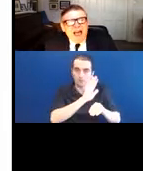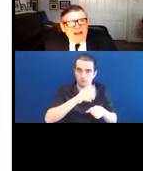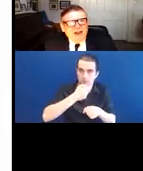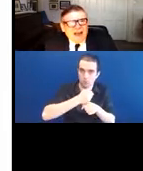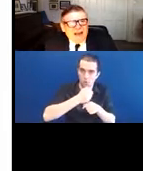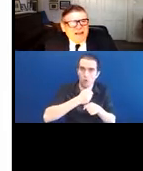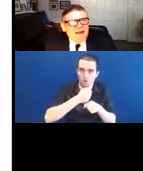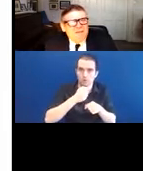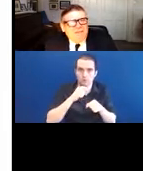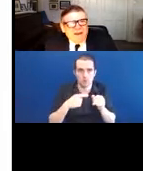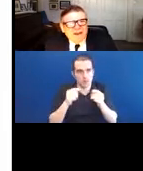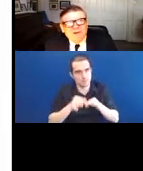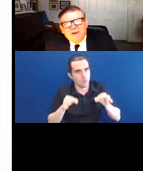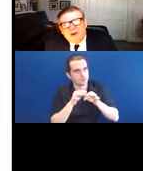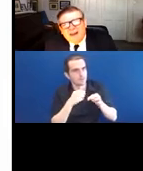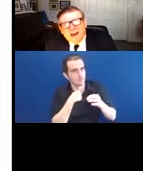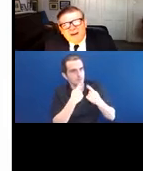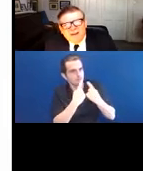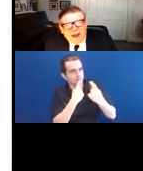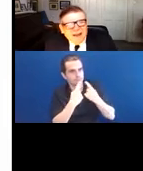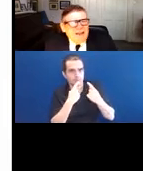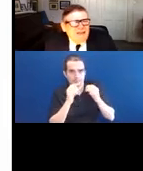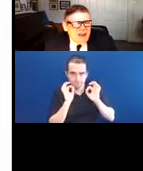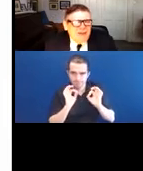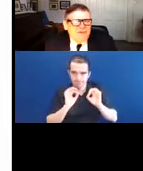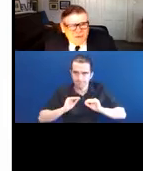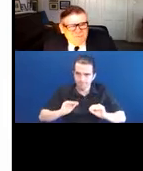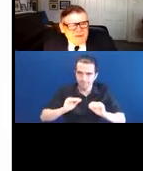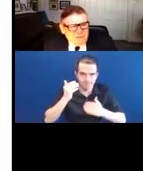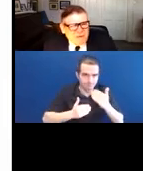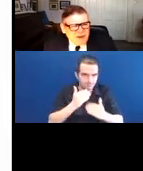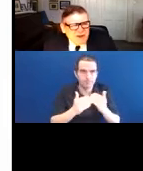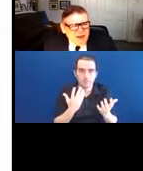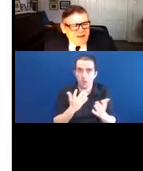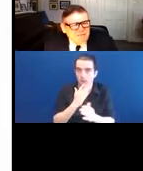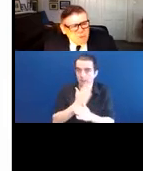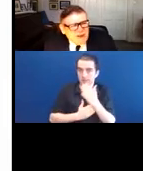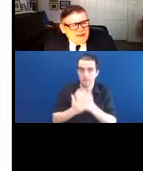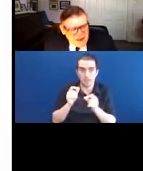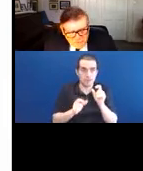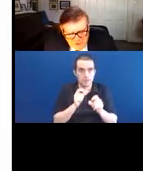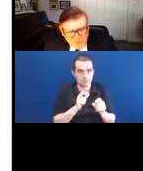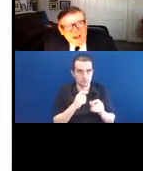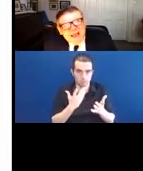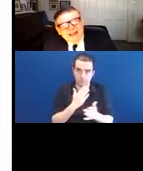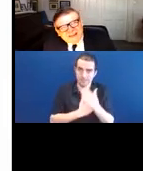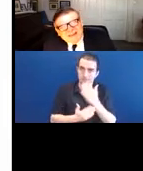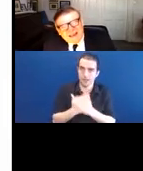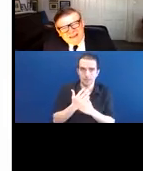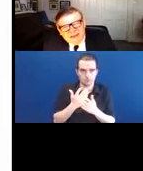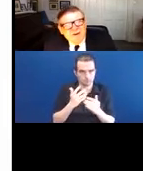actually educating professionals who are undergoing training. And then the other route that someone mentioned there is more disabled people